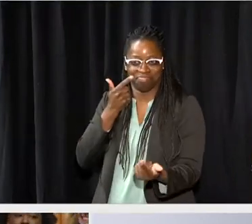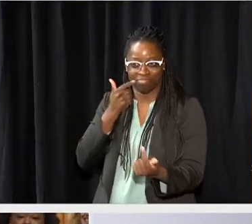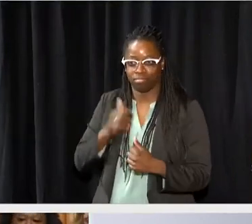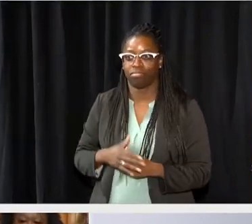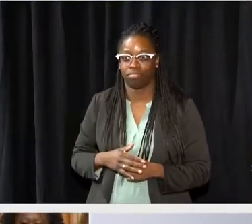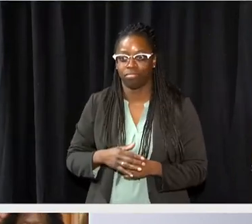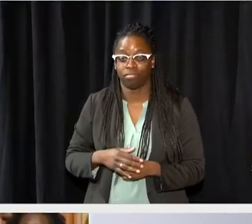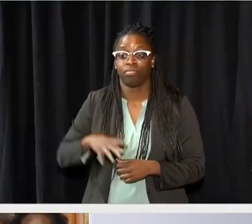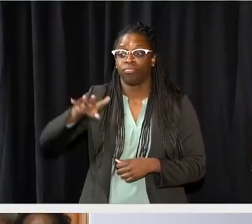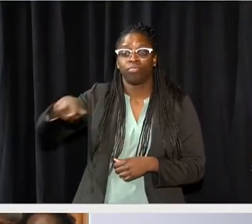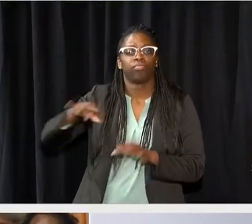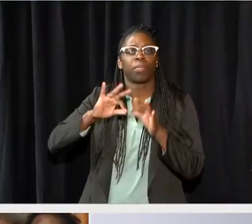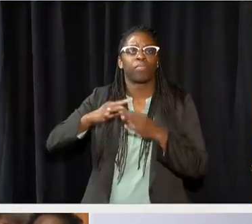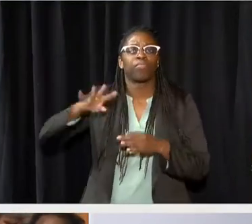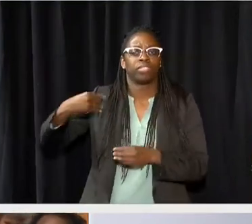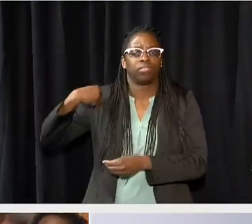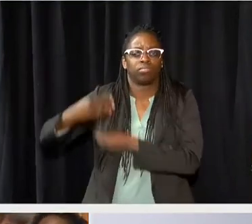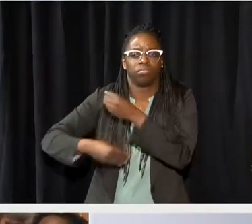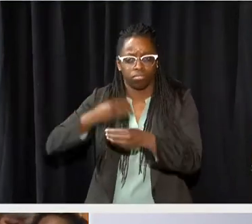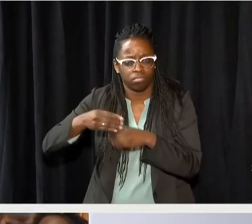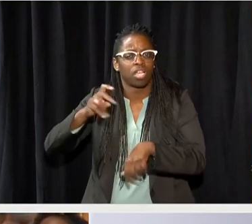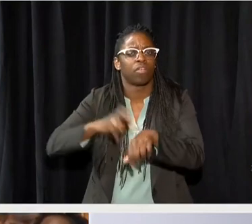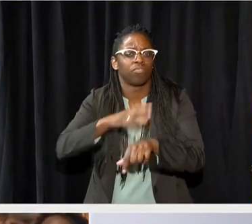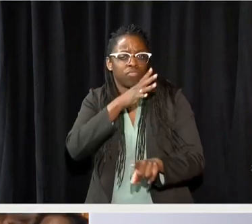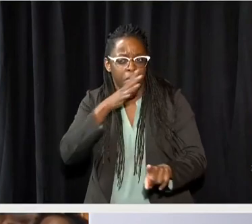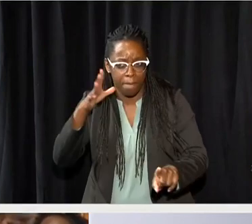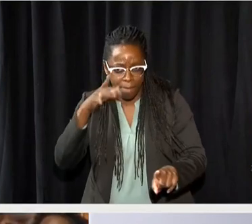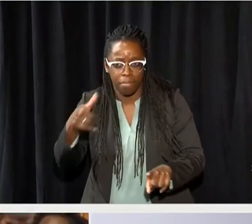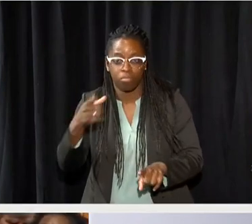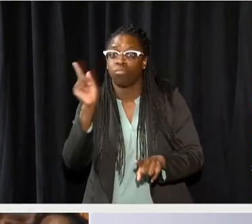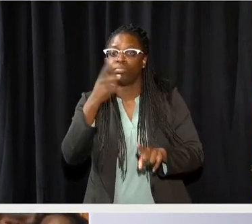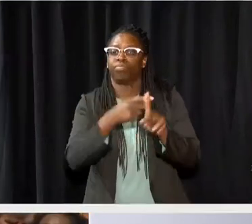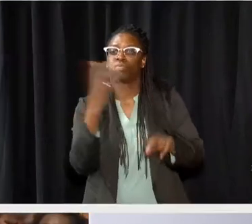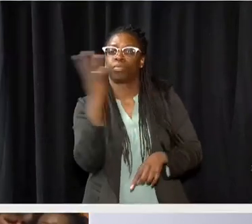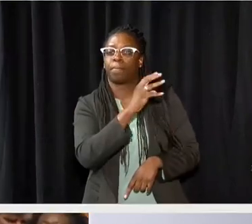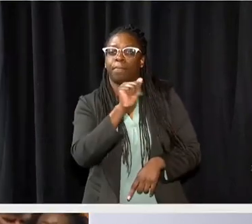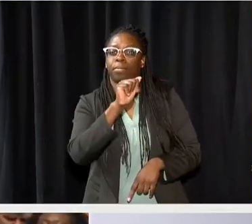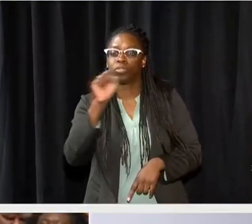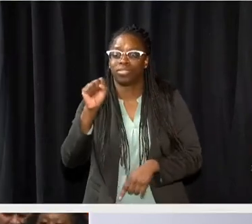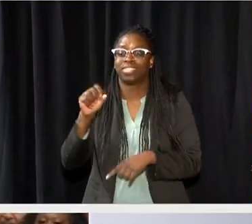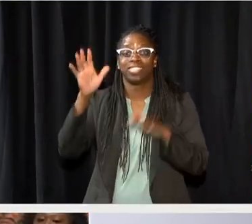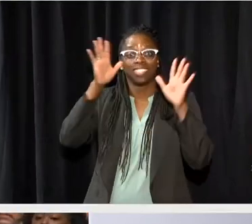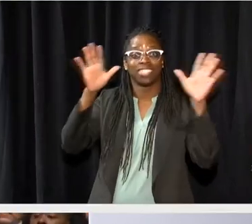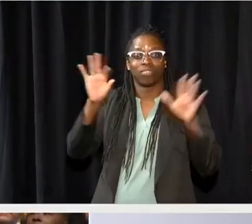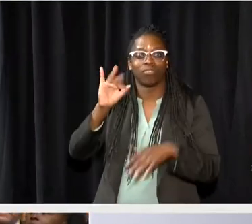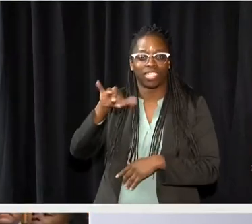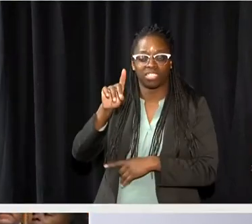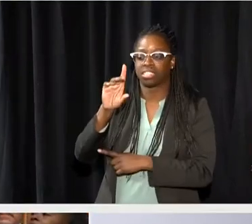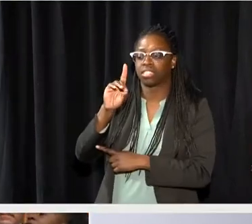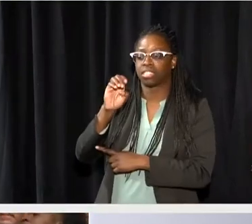Jay is a fourth-generation potato farmer from Deerfield.